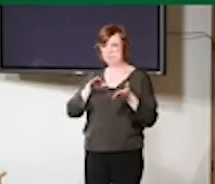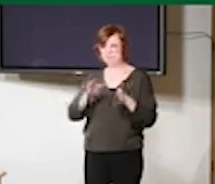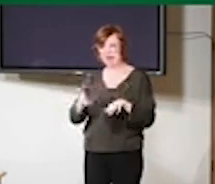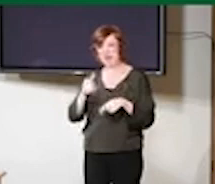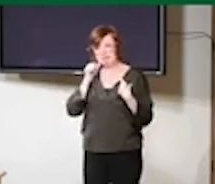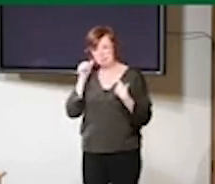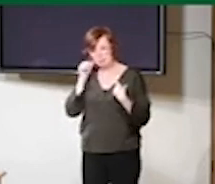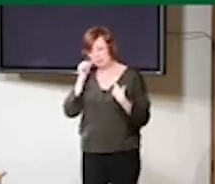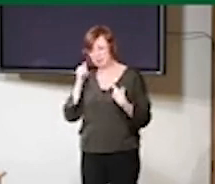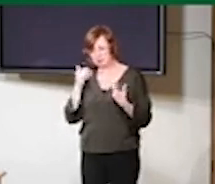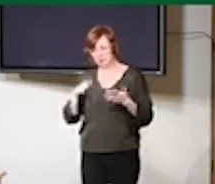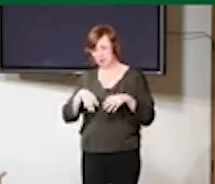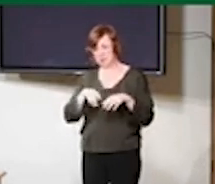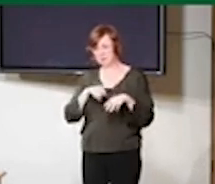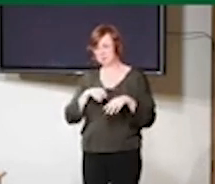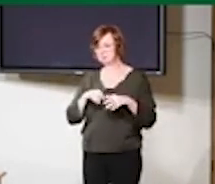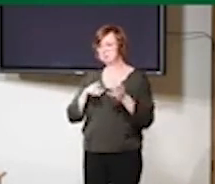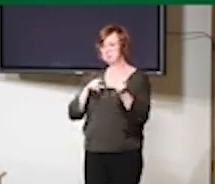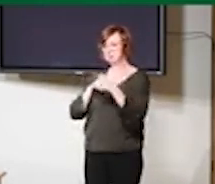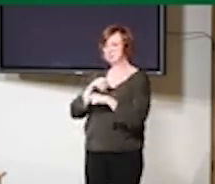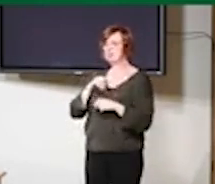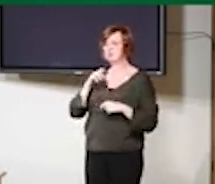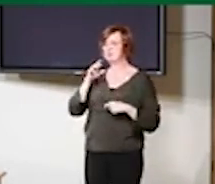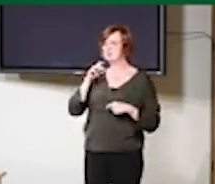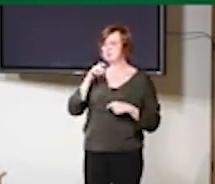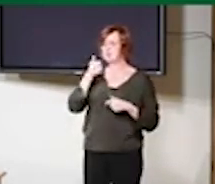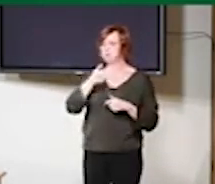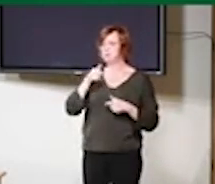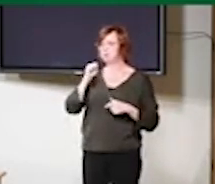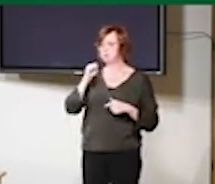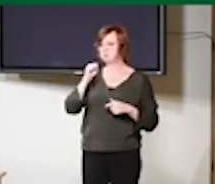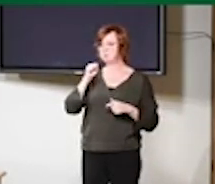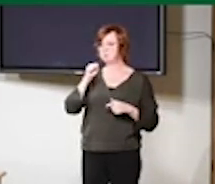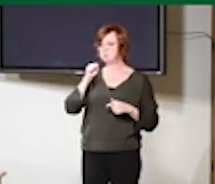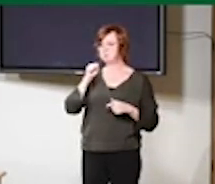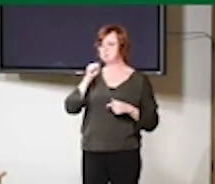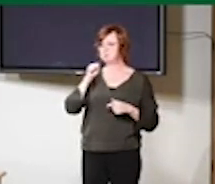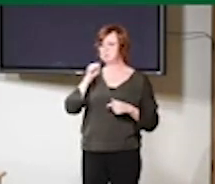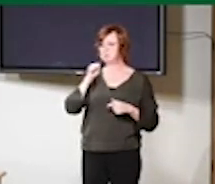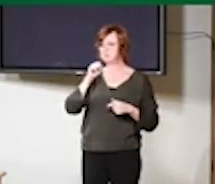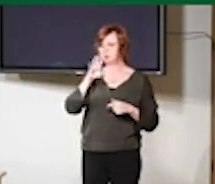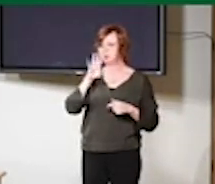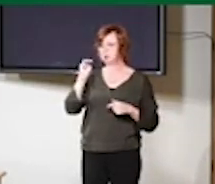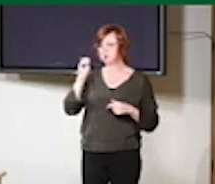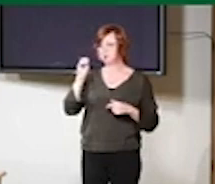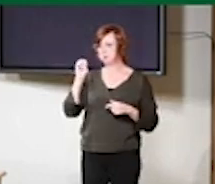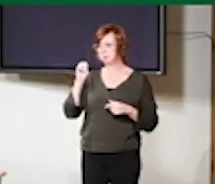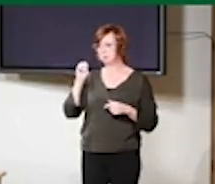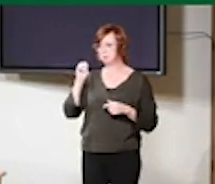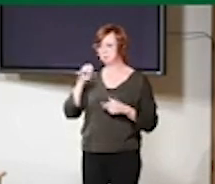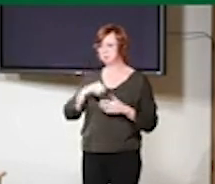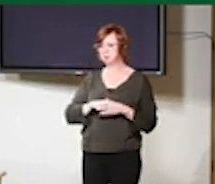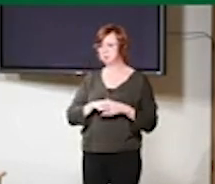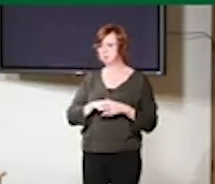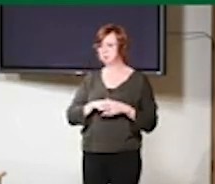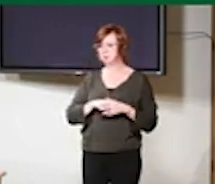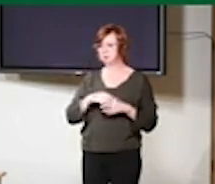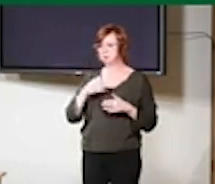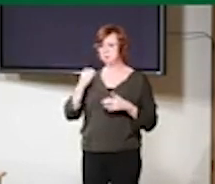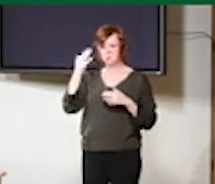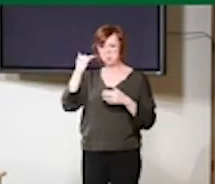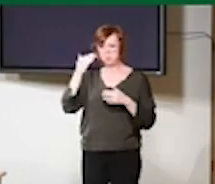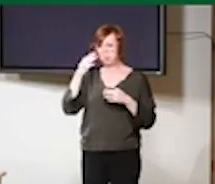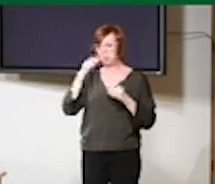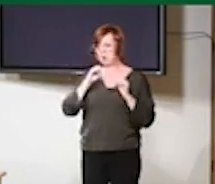Premier, I want to ask, why have we seen no announcements from your government for support for some of the most vulnerable residents in Saskatchewan? These are people who are